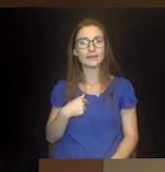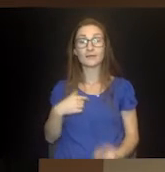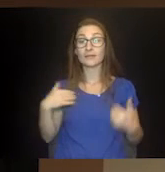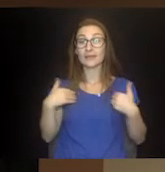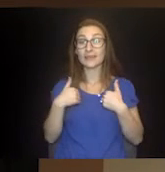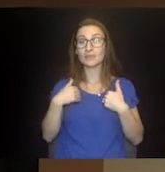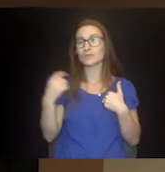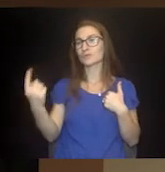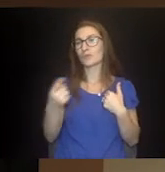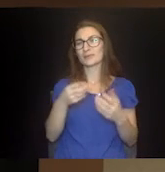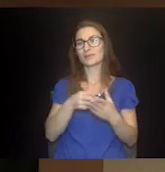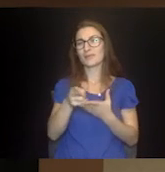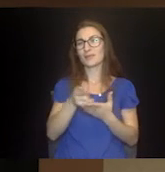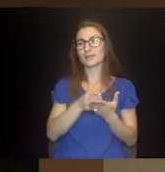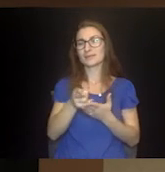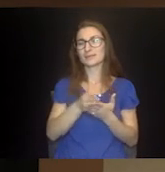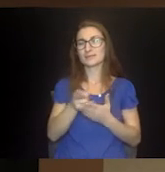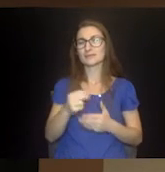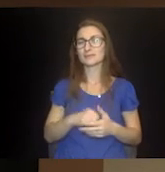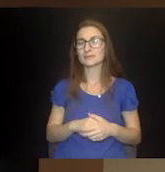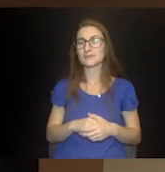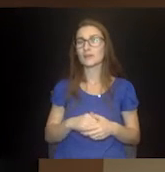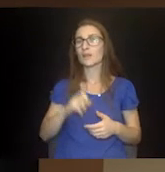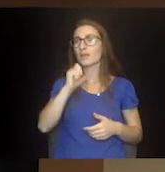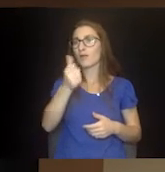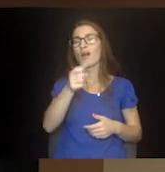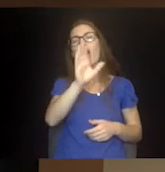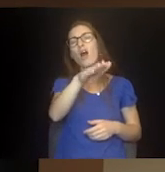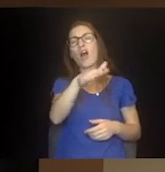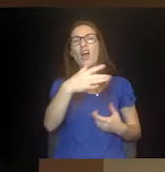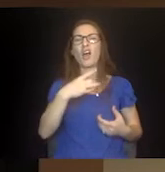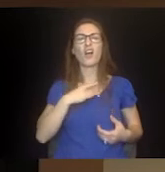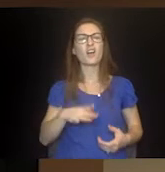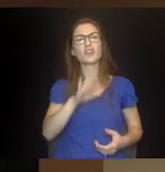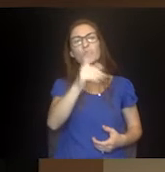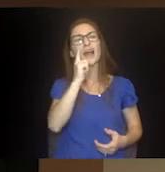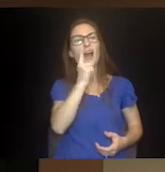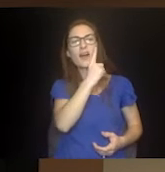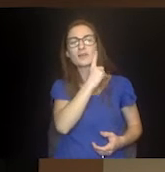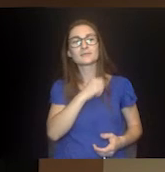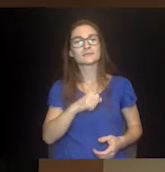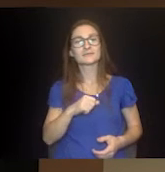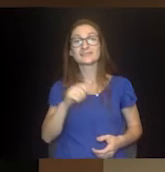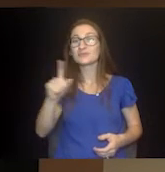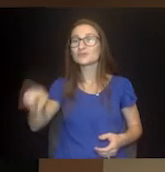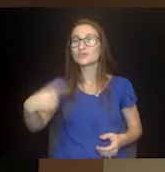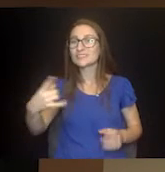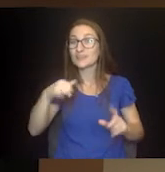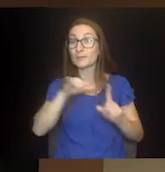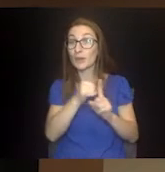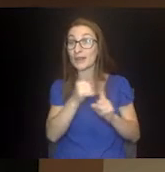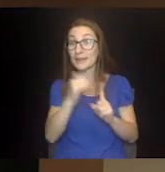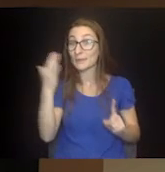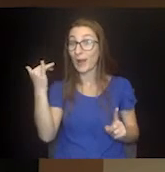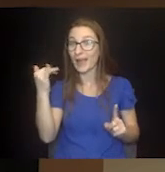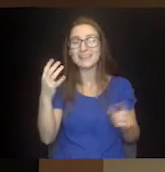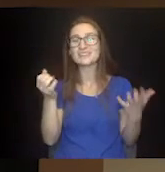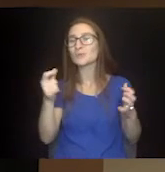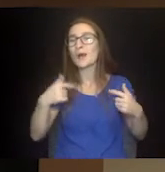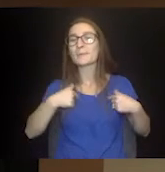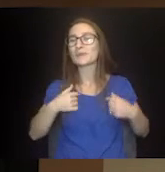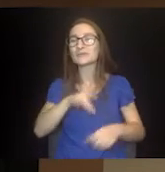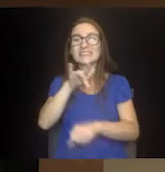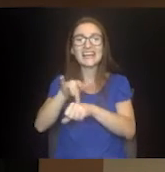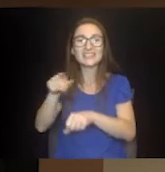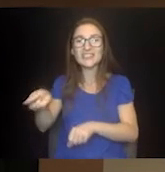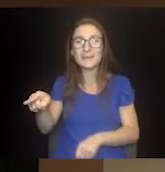me, that the animal is always going to be honest with me. He's not going to lie to me and tell me, oh, I don't like your eyes today, or it's not going to bully me. He's just going to bully me because he doesn't want me to